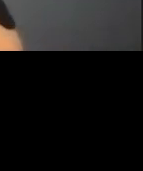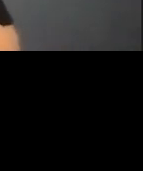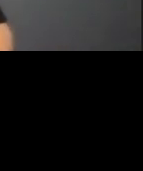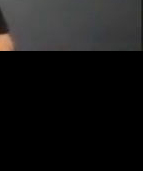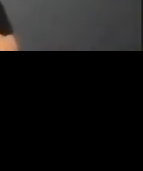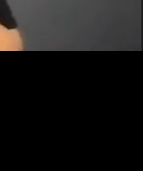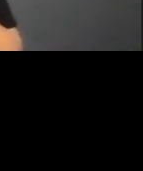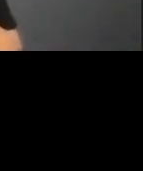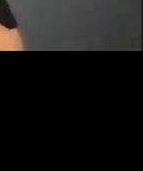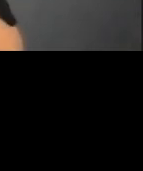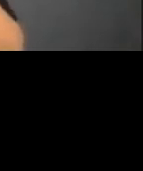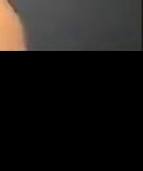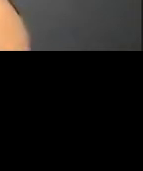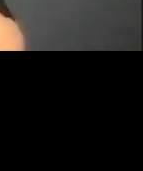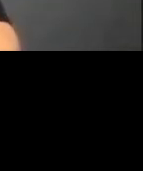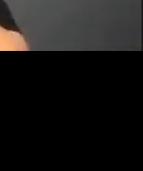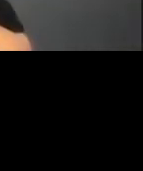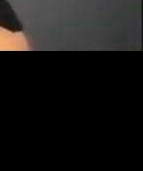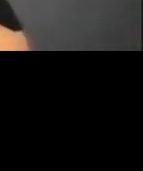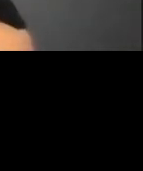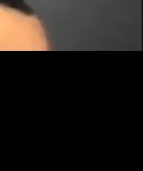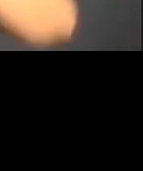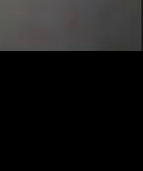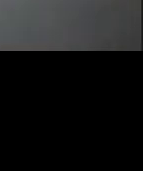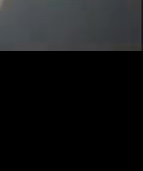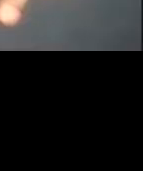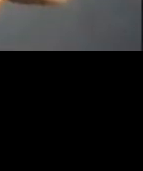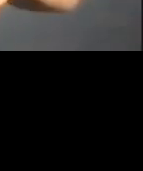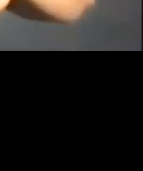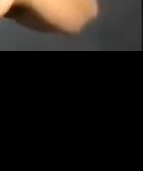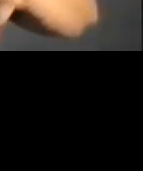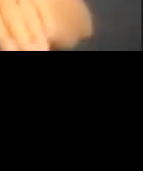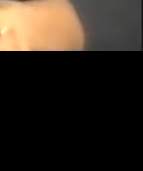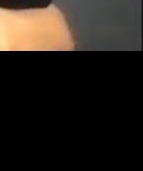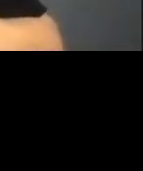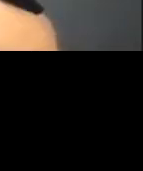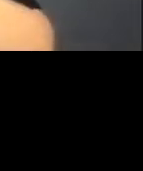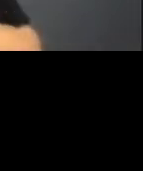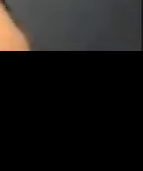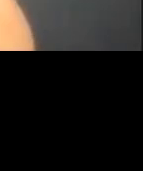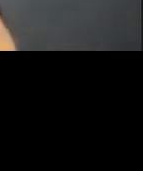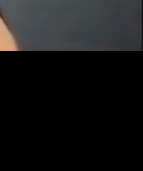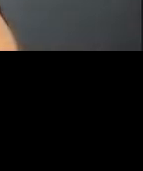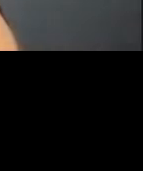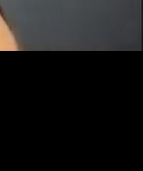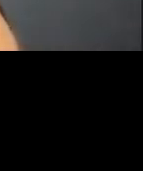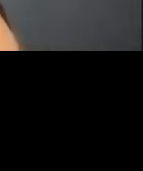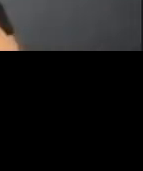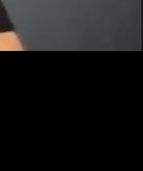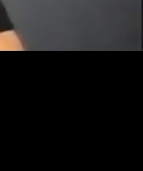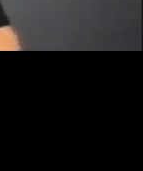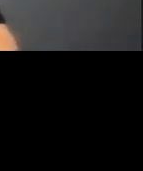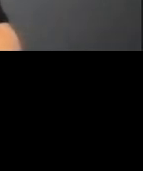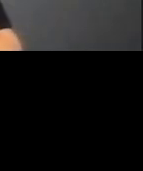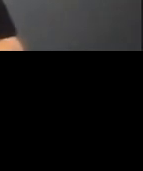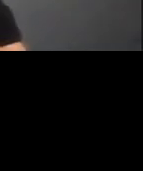feel like they are not thought about as governments are giving services to everyone else in